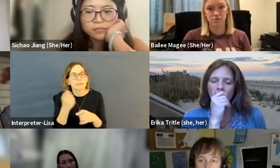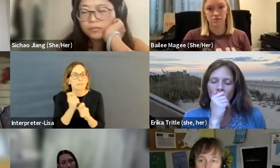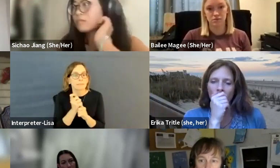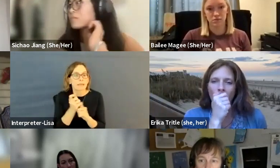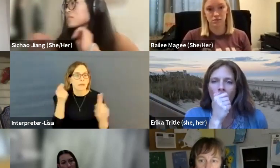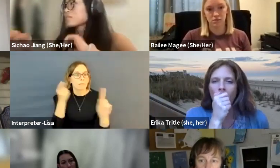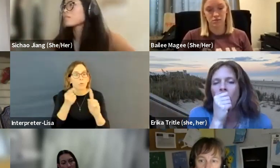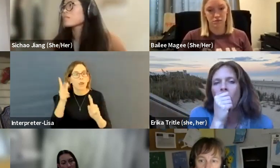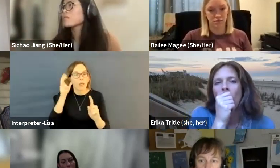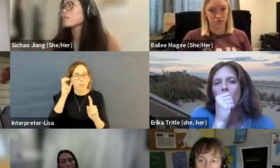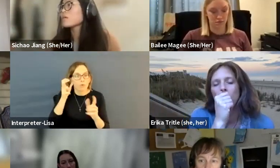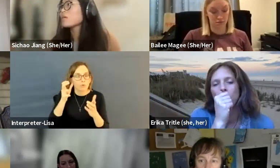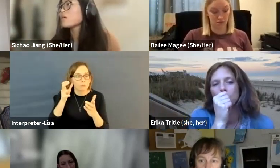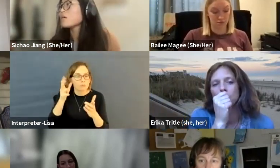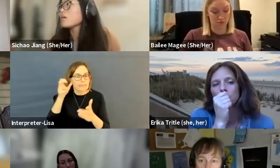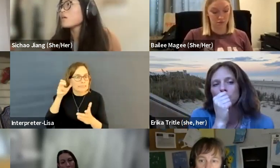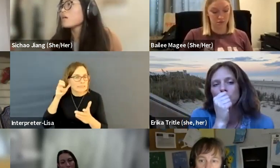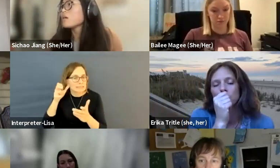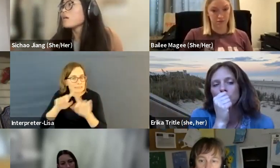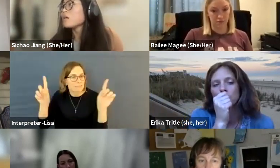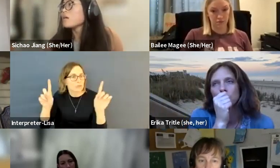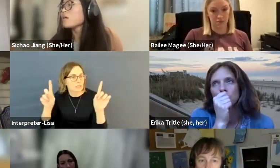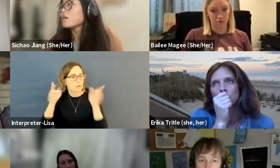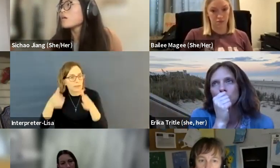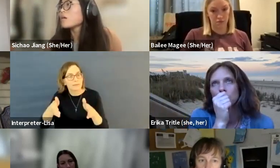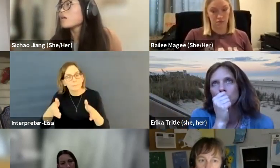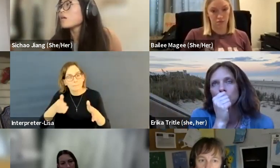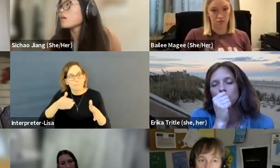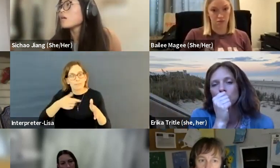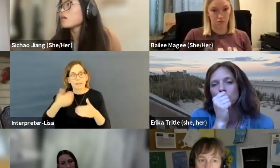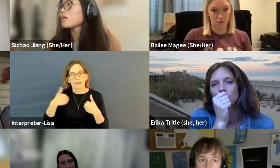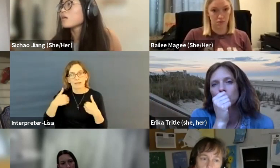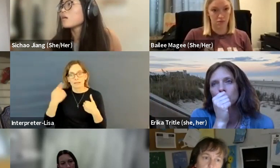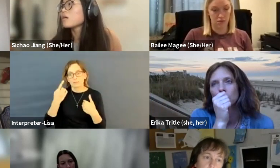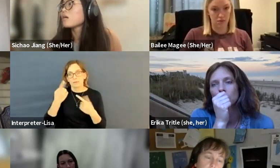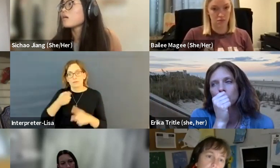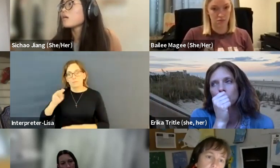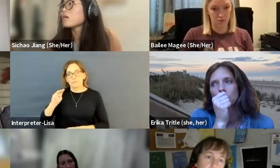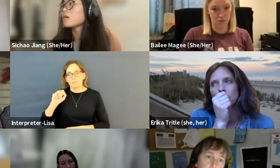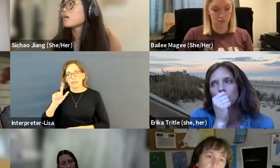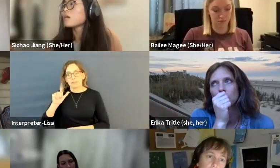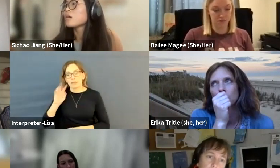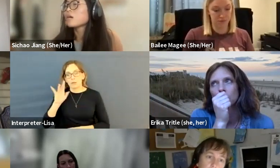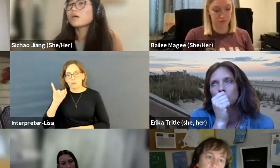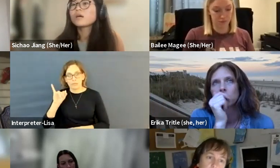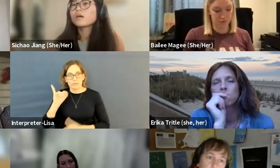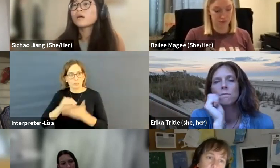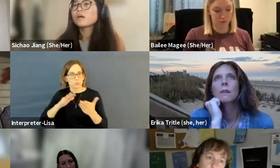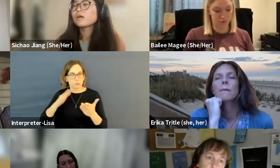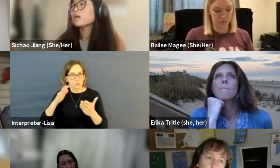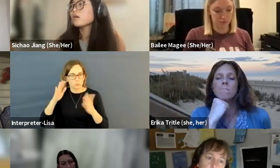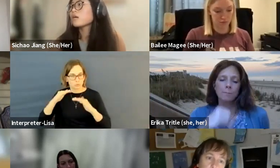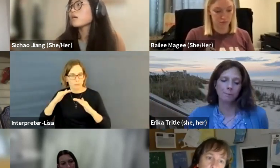learning to listen differently. And I had a colleague from Malawi who students would have trouble with her accent.